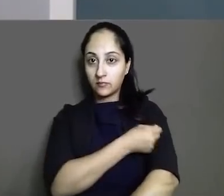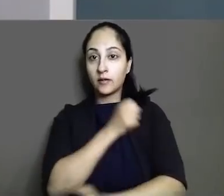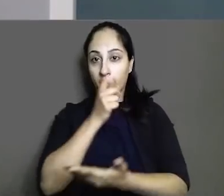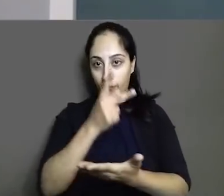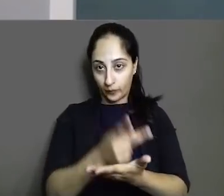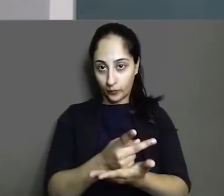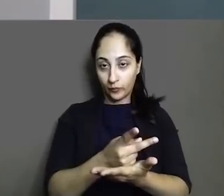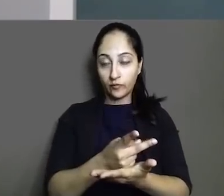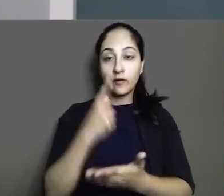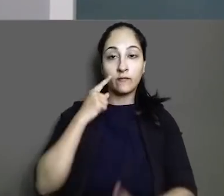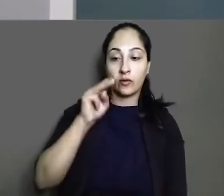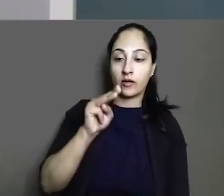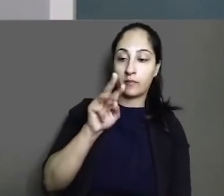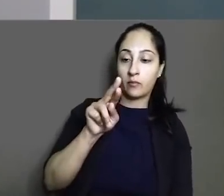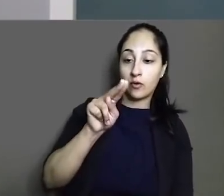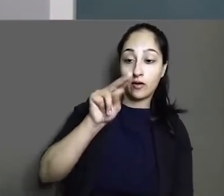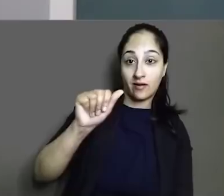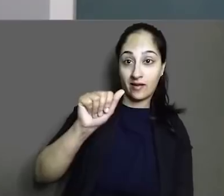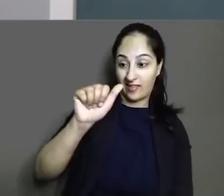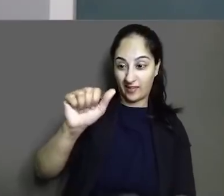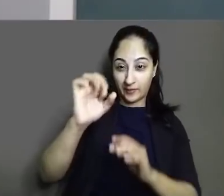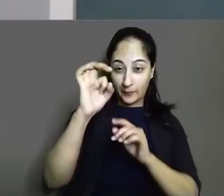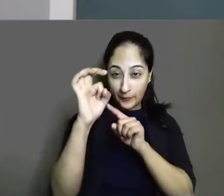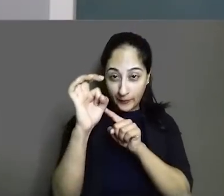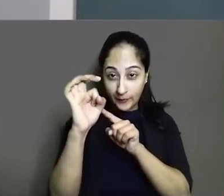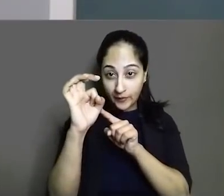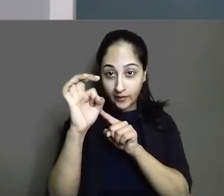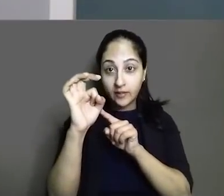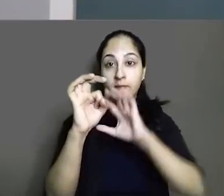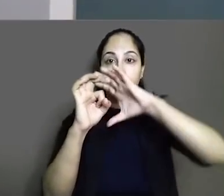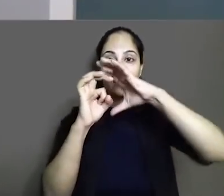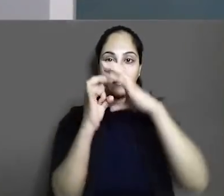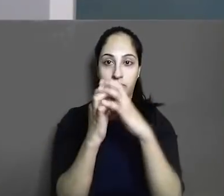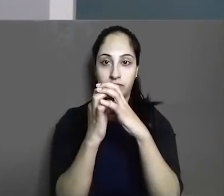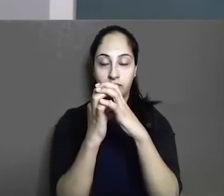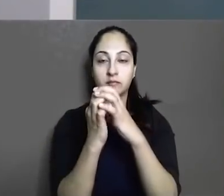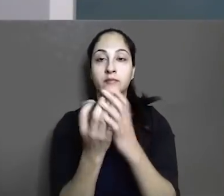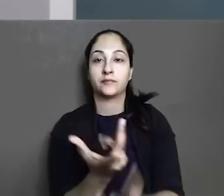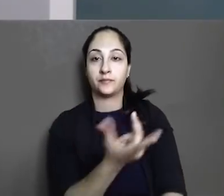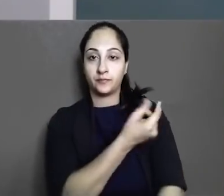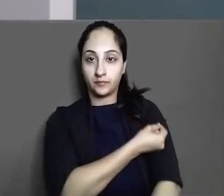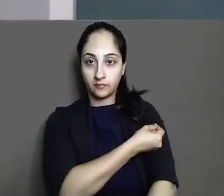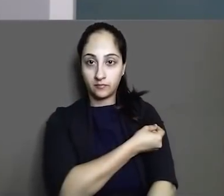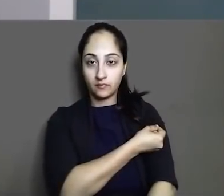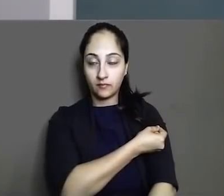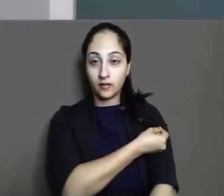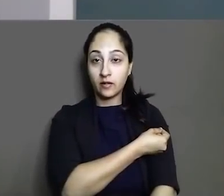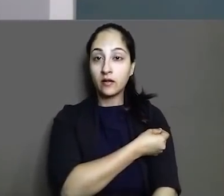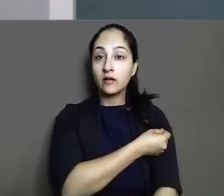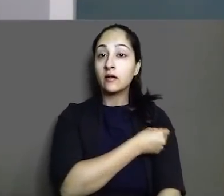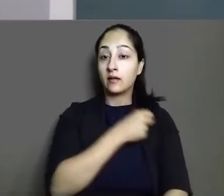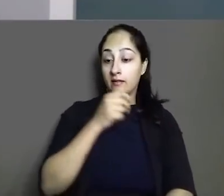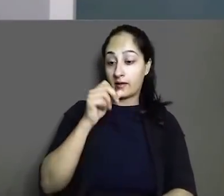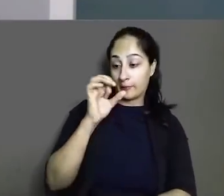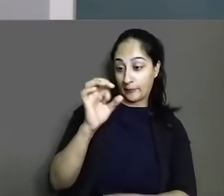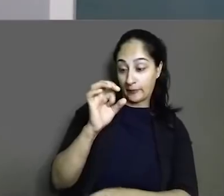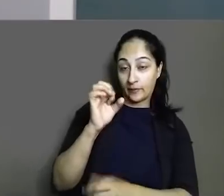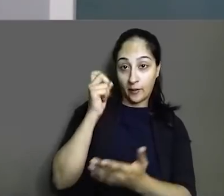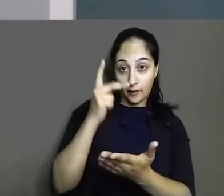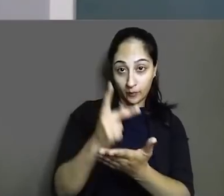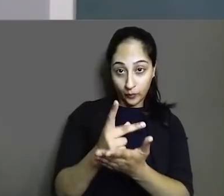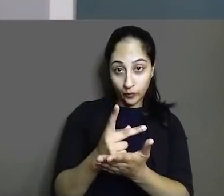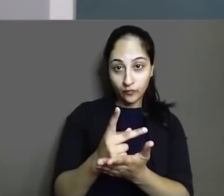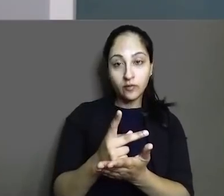But what 95% efficacy means is that out of 100 people who get vaccinated, 95 of them won't get the